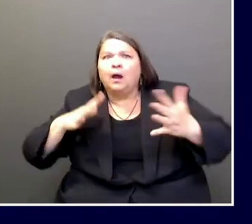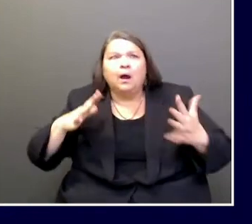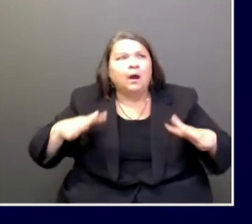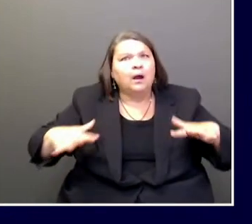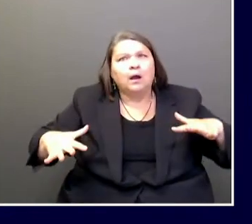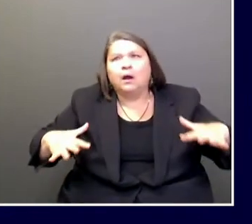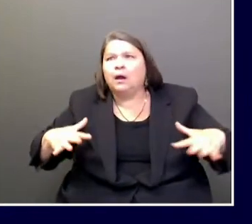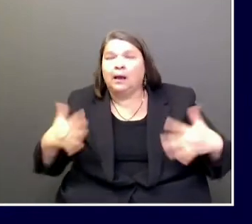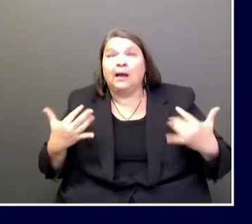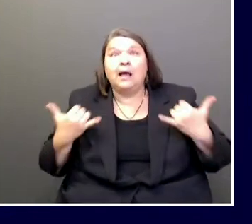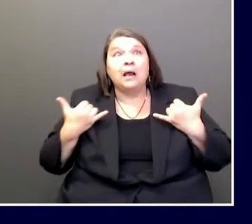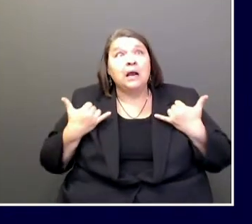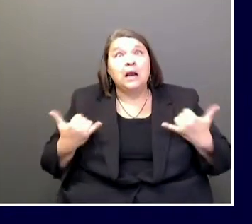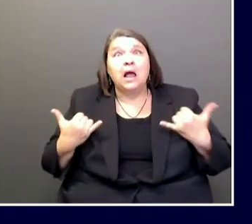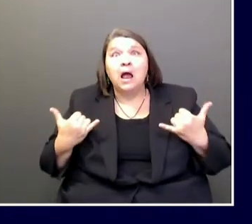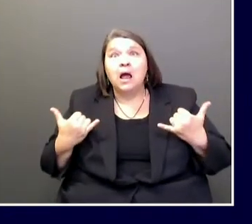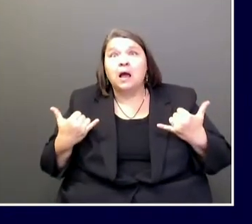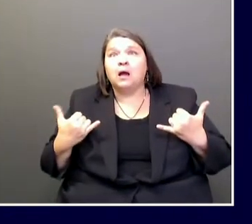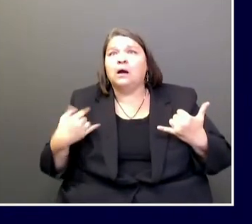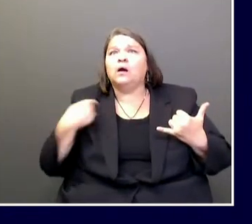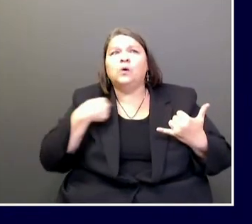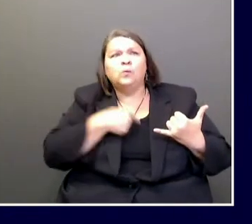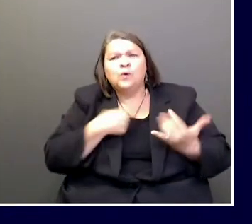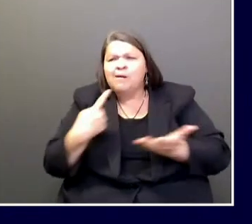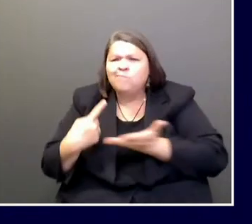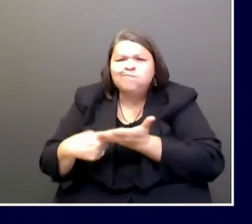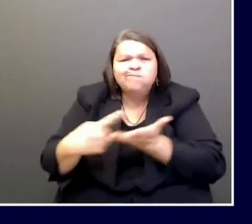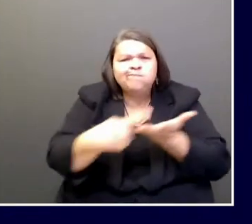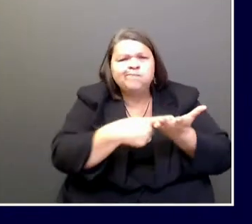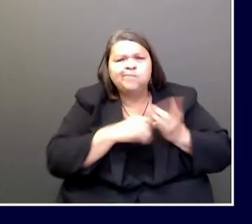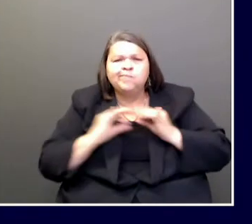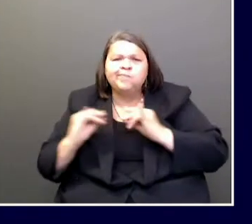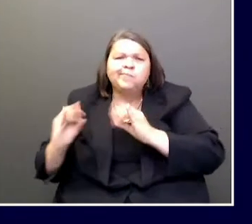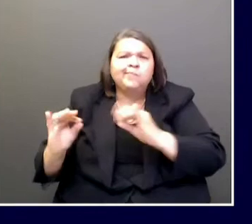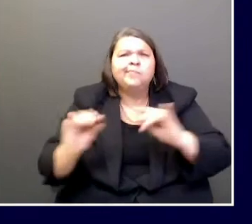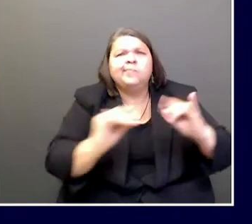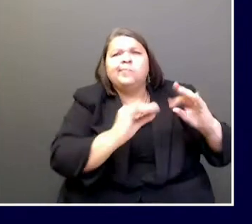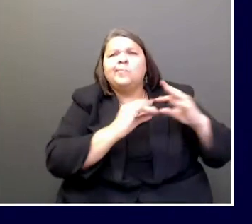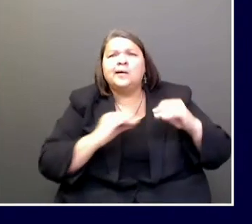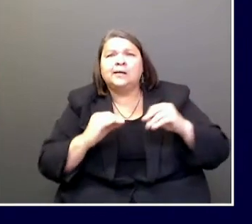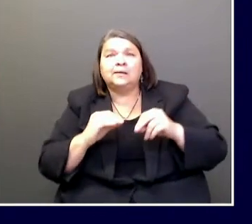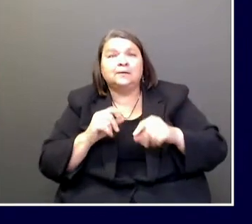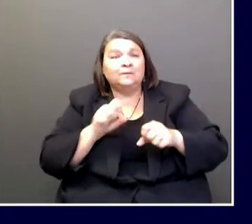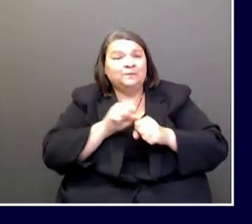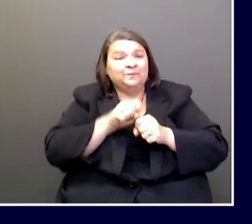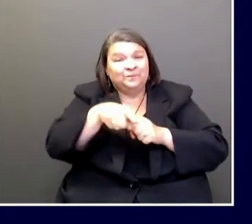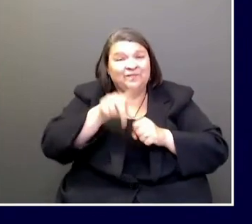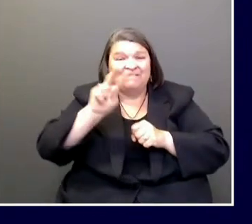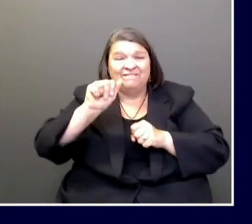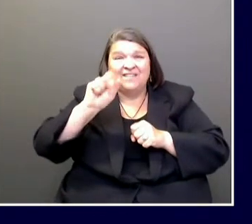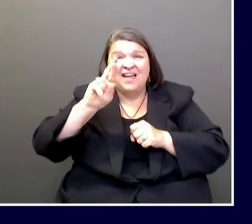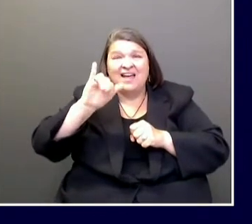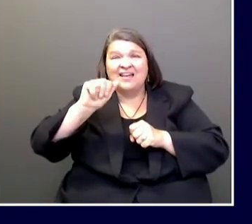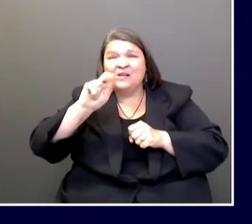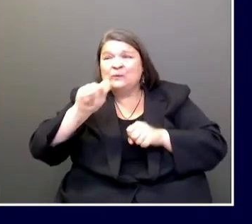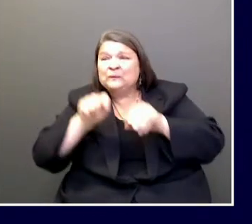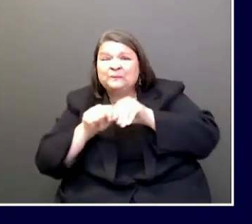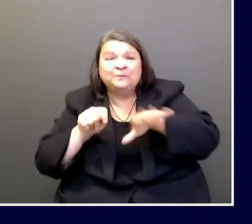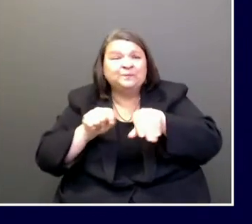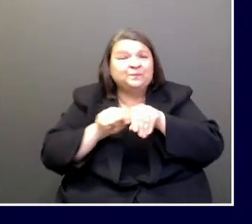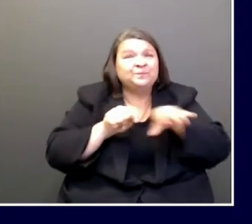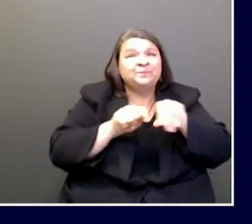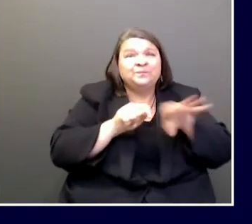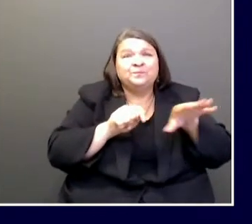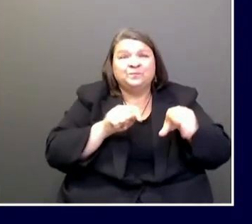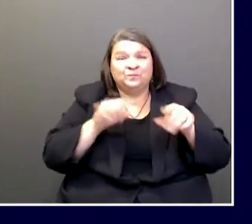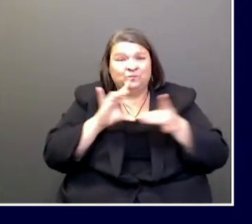have is some form of noun, verb, and variant. This is a reminder that we're still in the